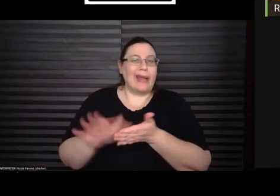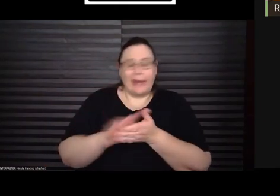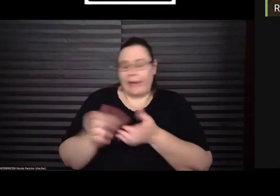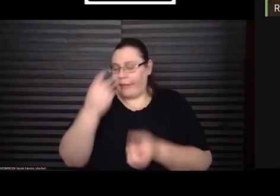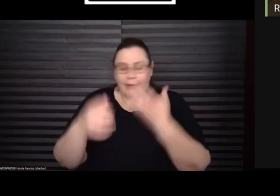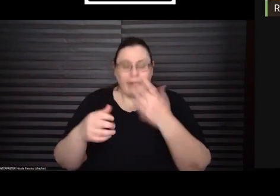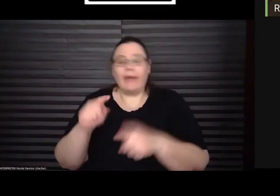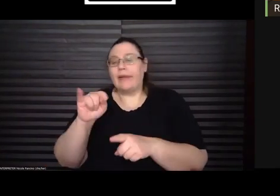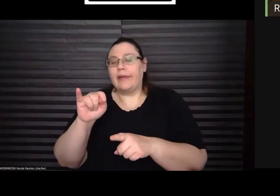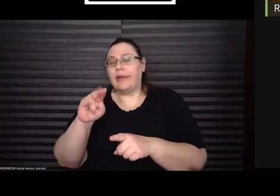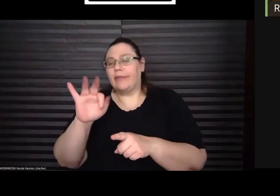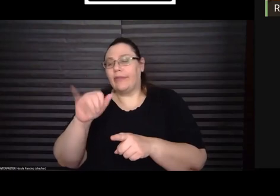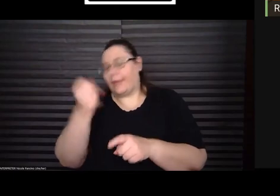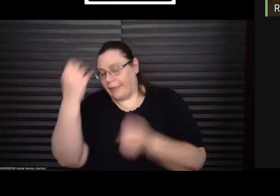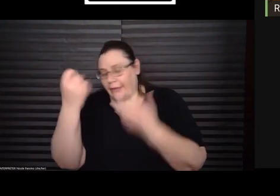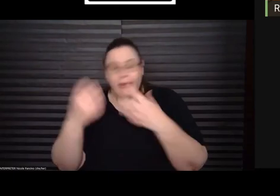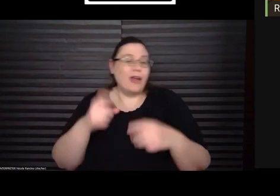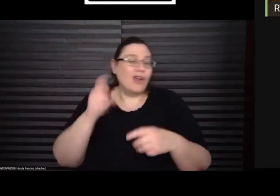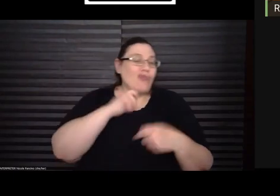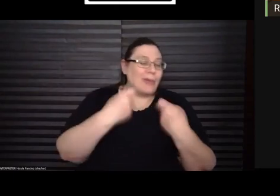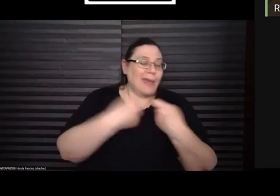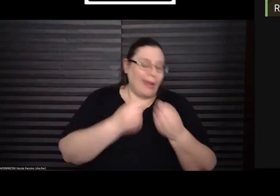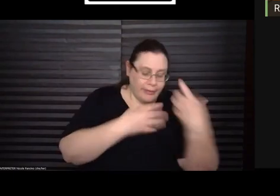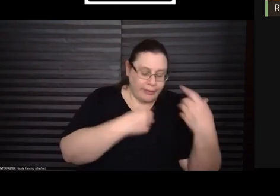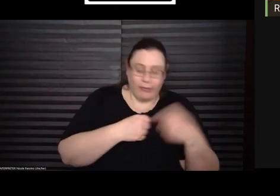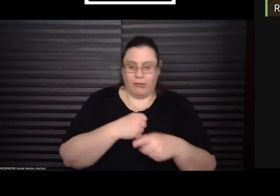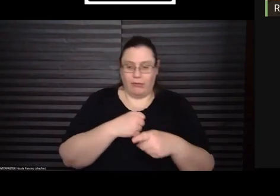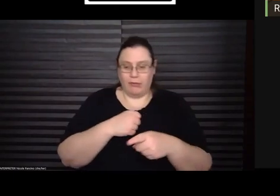midst of all of the tinfoil and rubber bands, there'd be